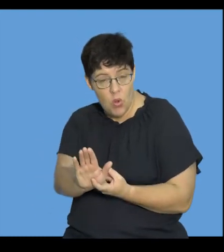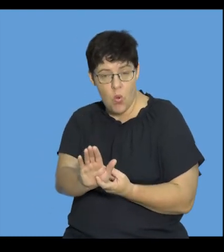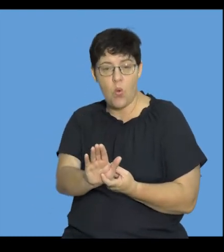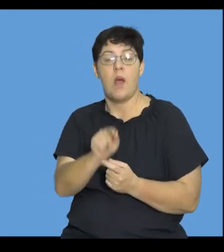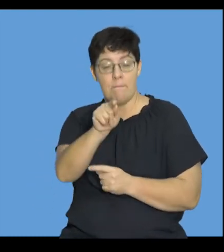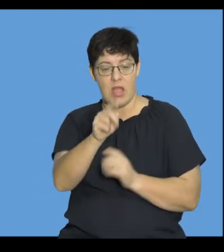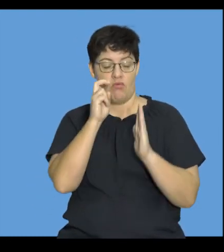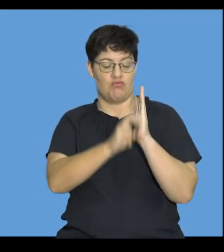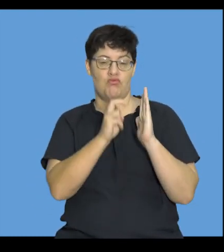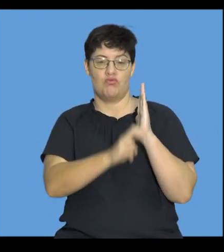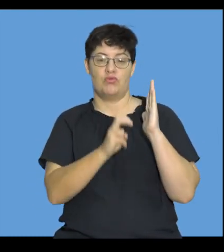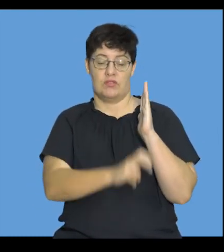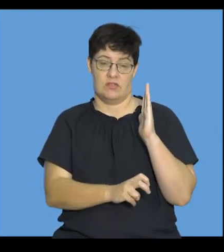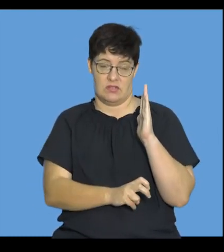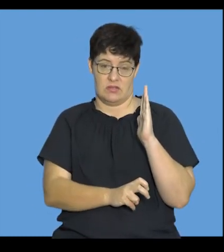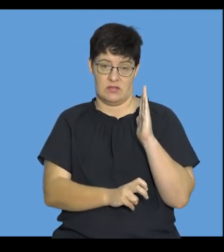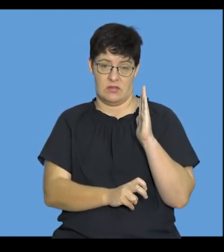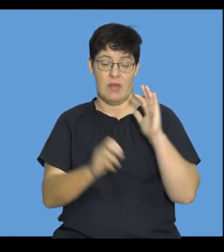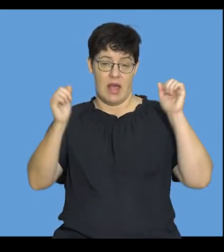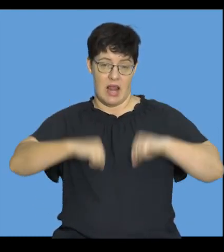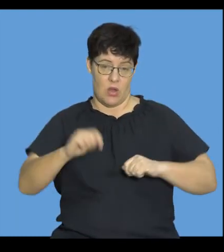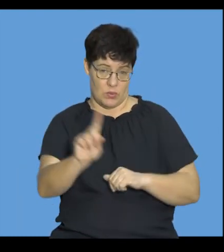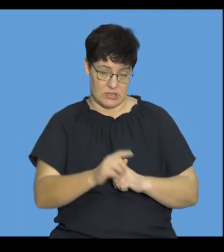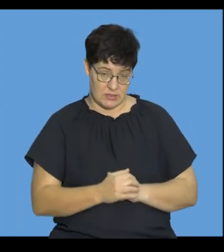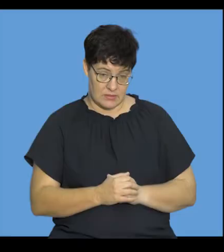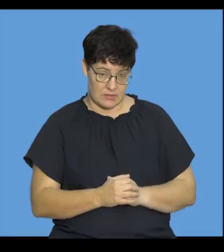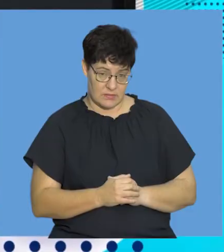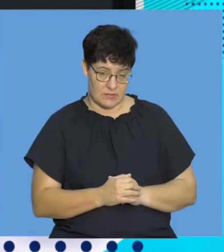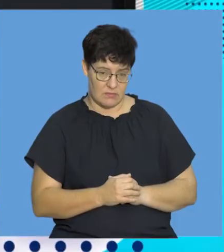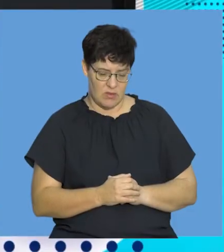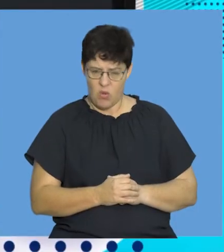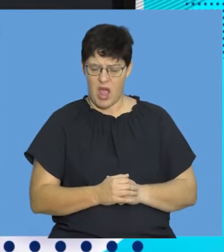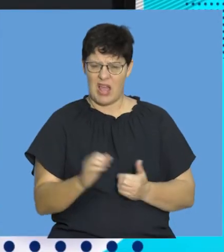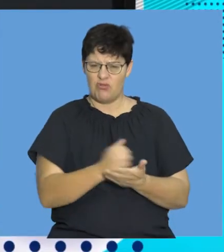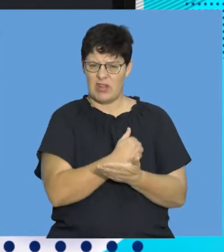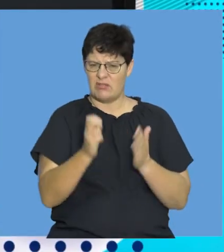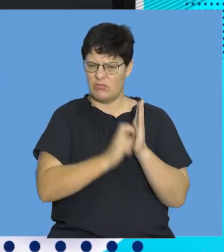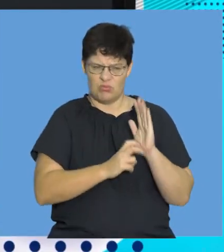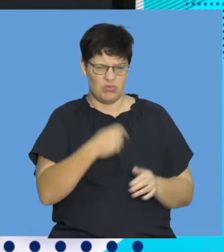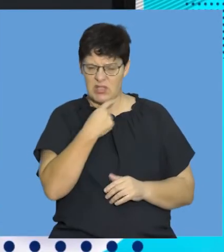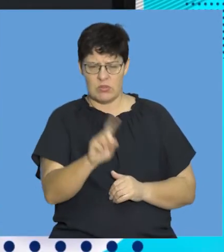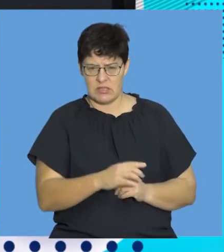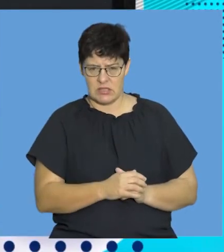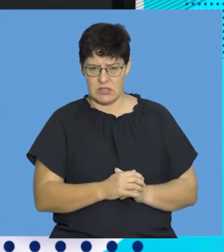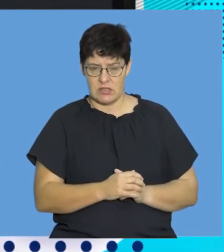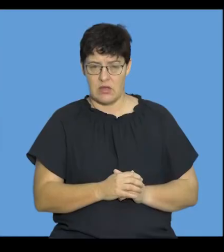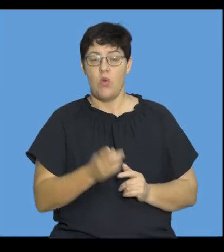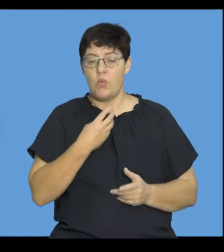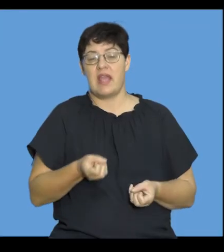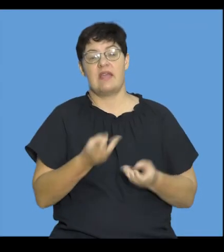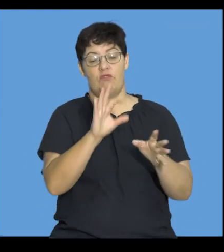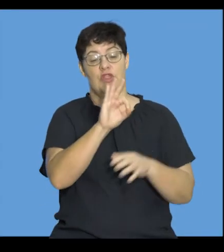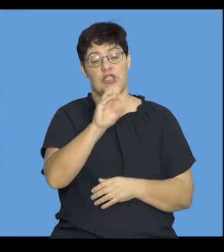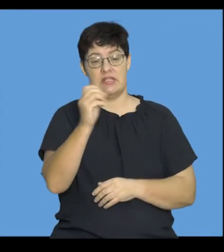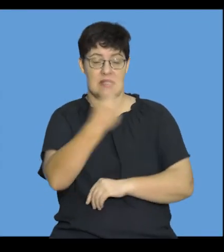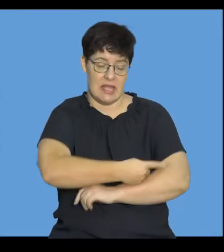credit terms to be allowed. Now, when we talk about credit terms, what are we saying? We are saying we are allowing you 30